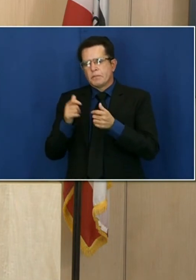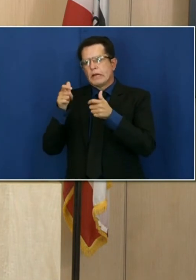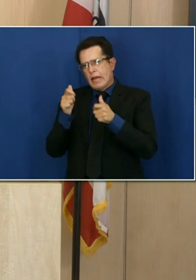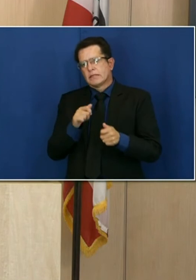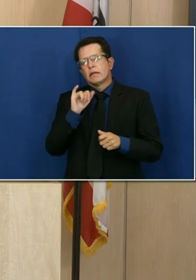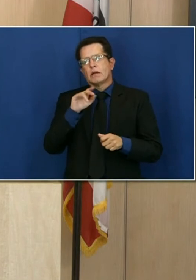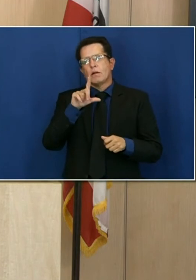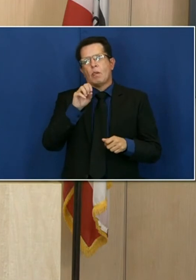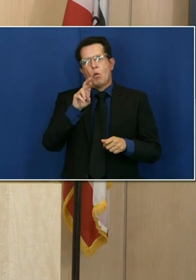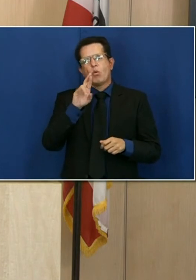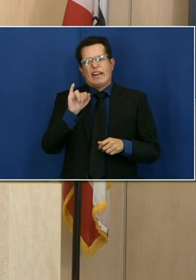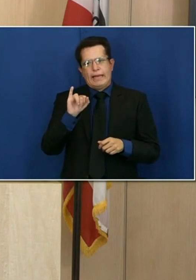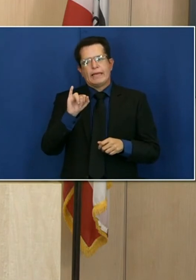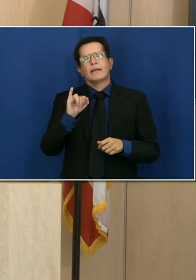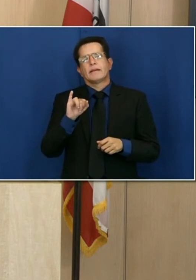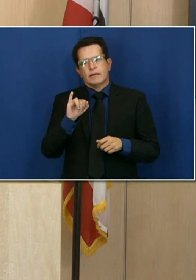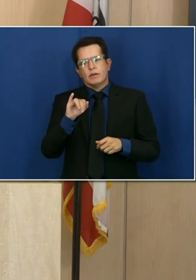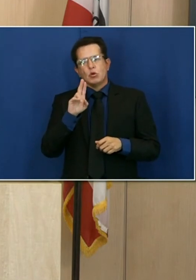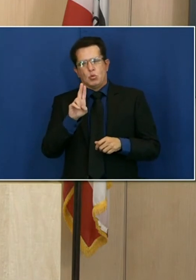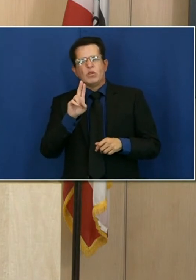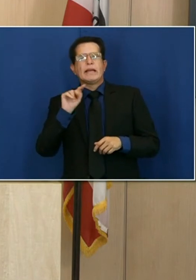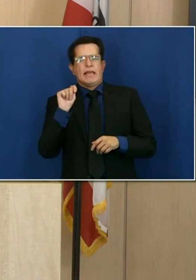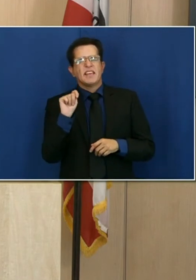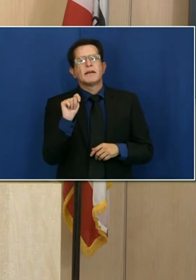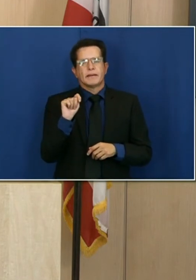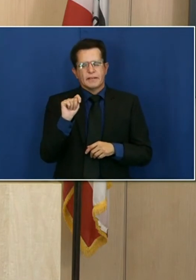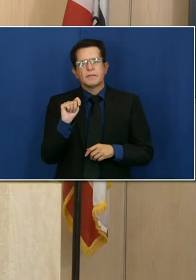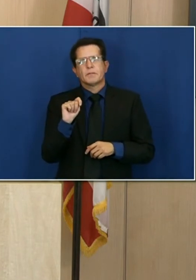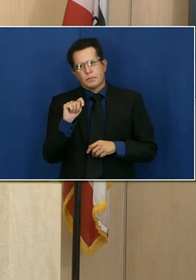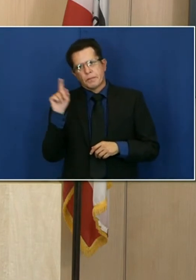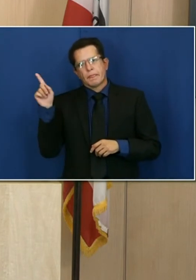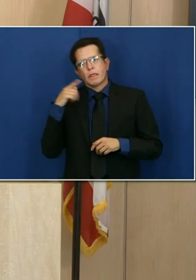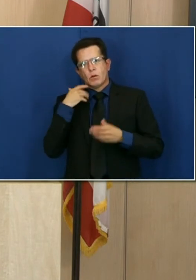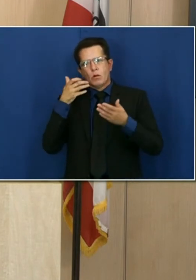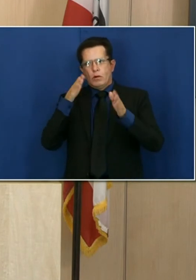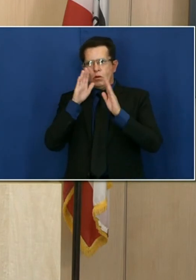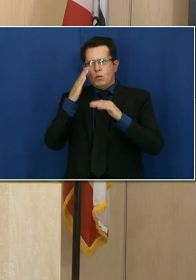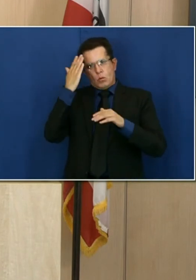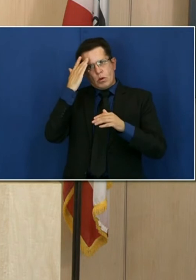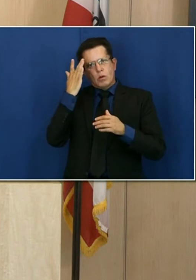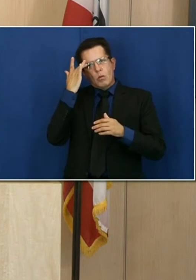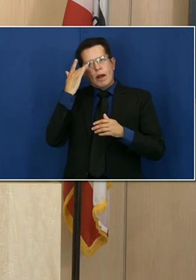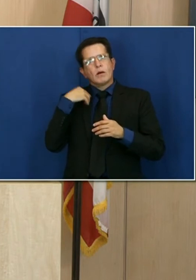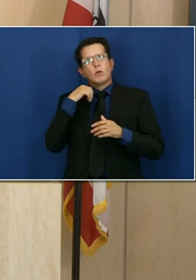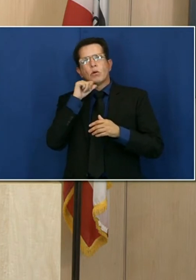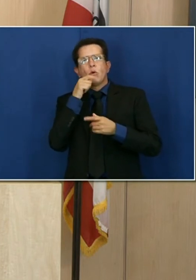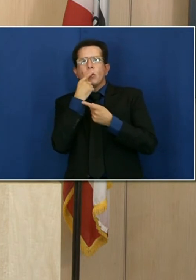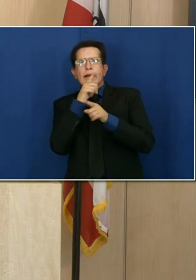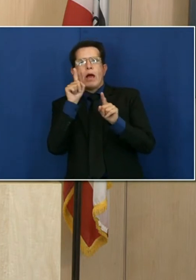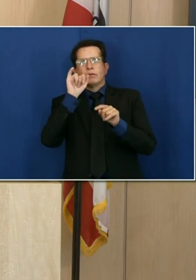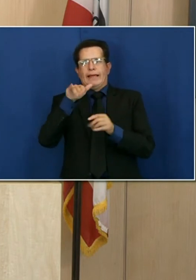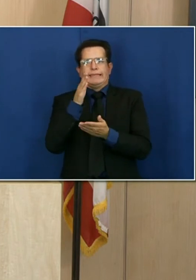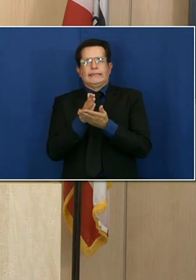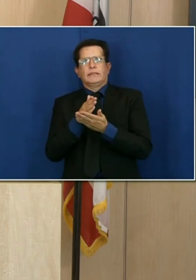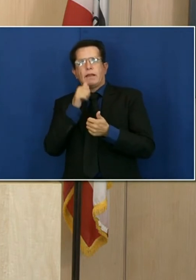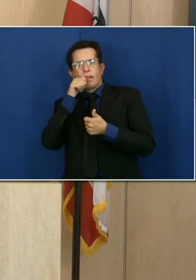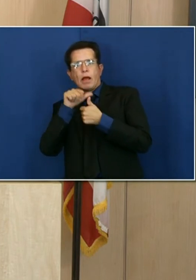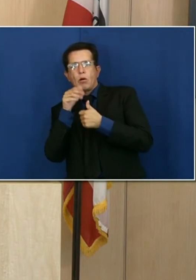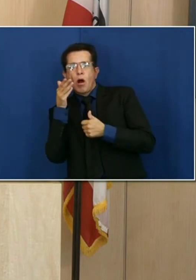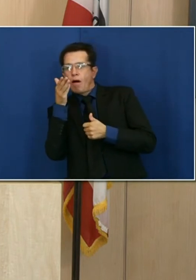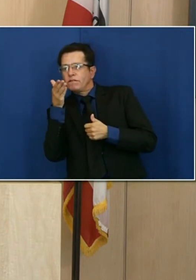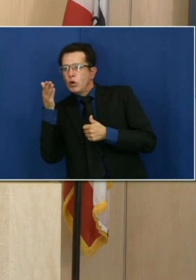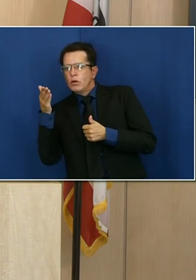is from Lori Weisberg with the Union Tribune. She wants to know why we are not releasing the cease and desist orders today. Does